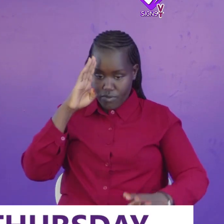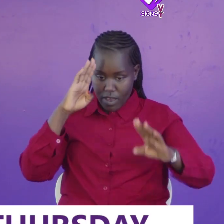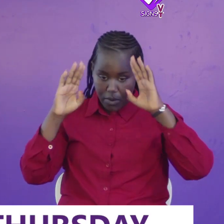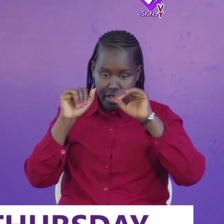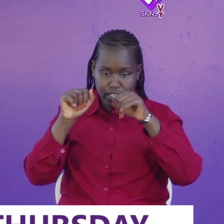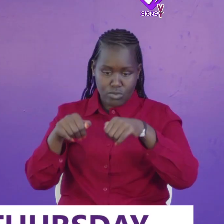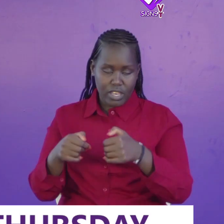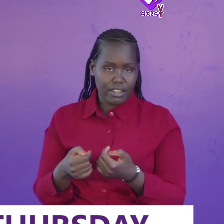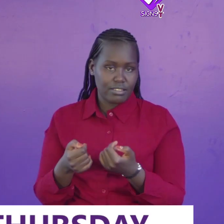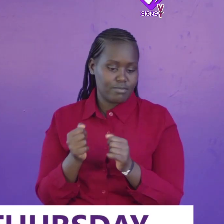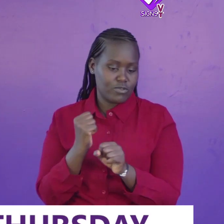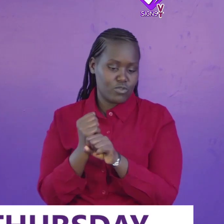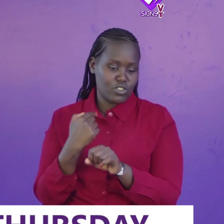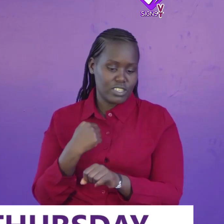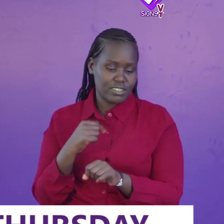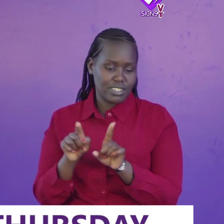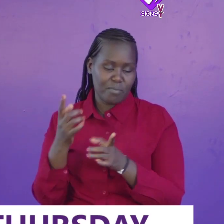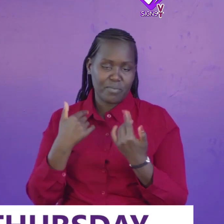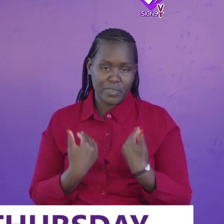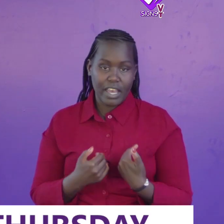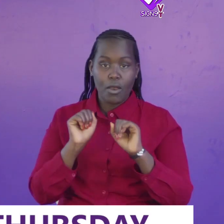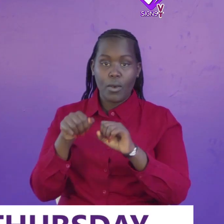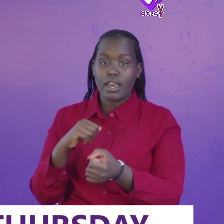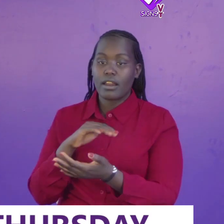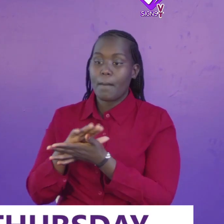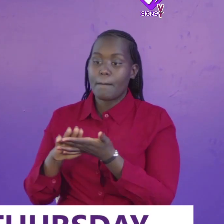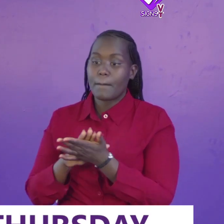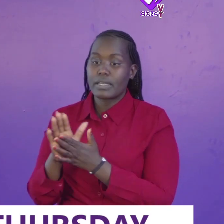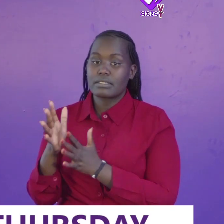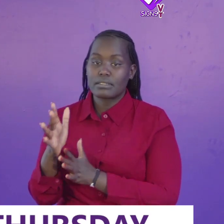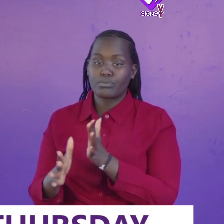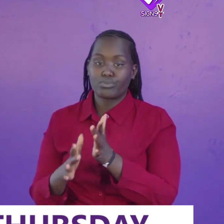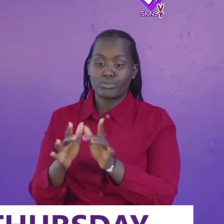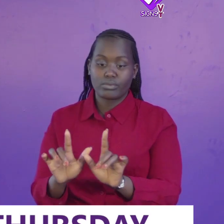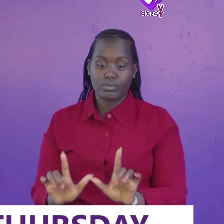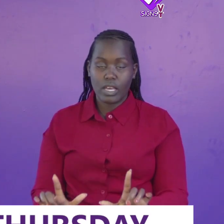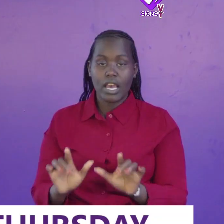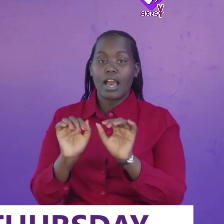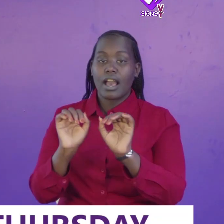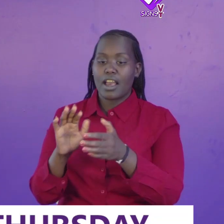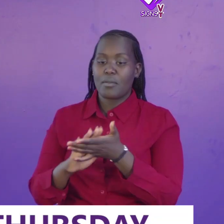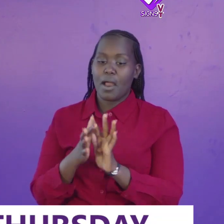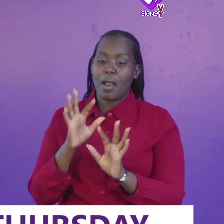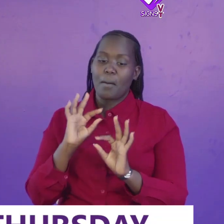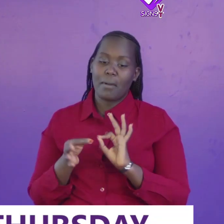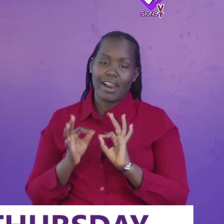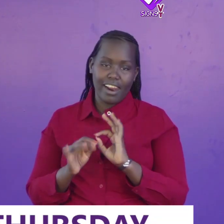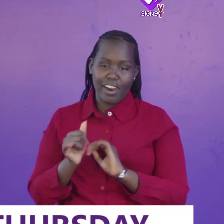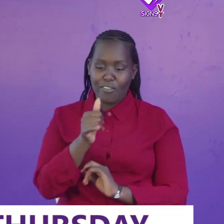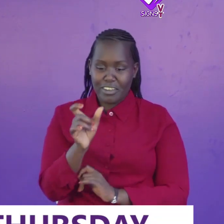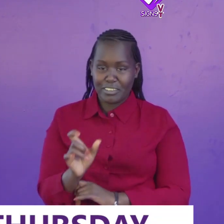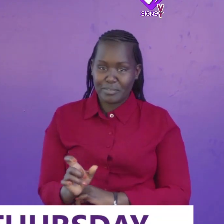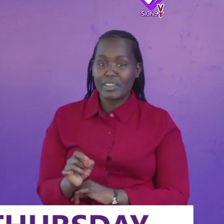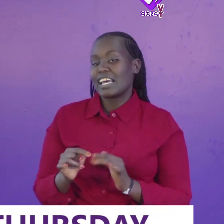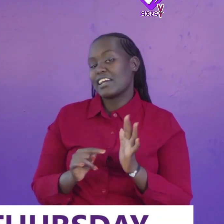mimi nimejua some basic sign language, I can do this and this, I can I can bring an interpreter for someone